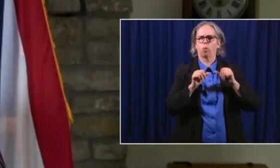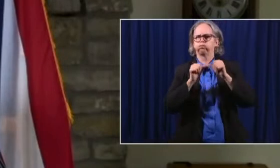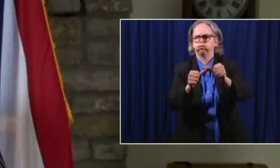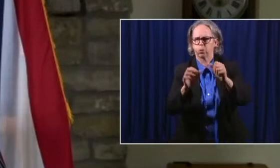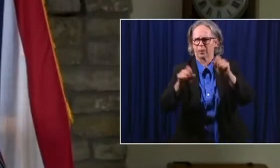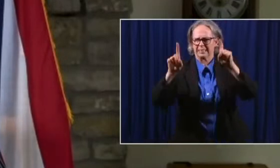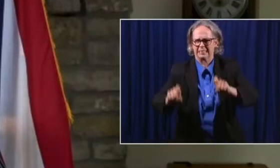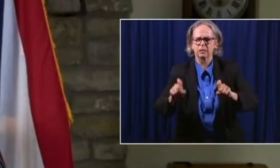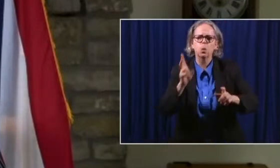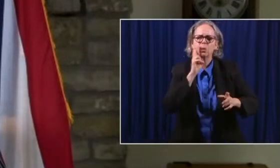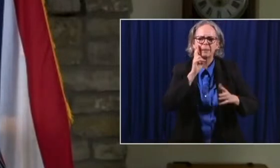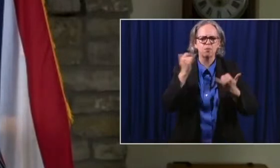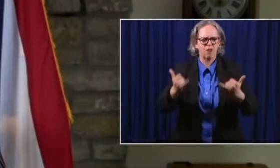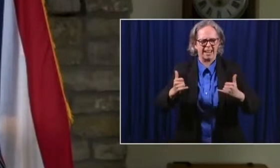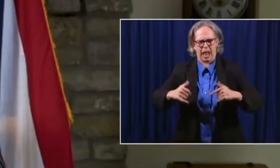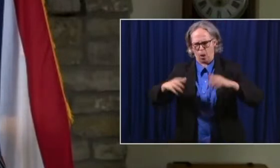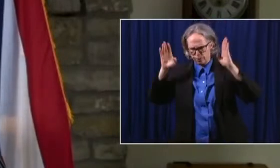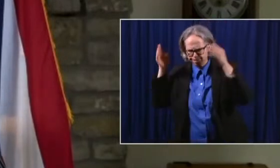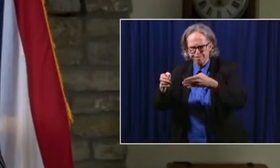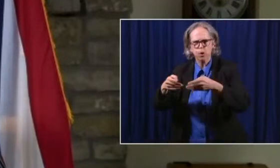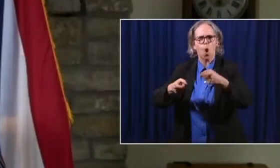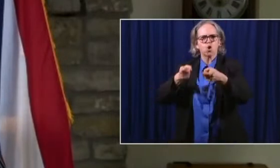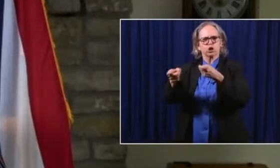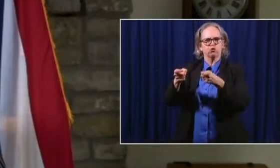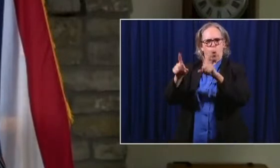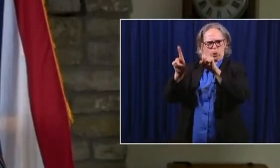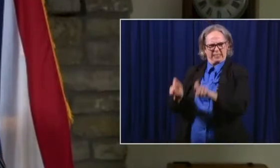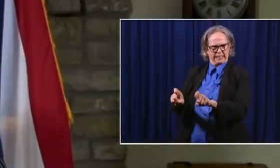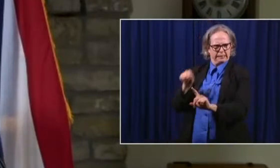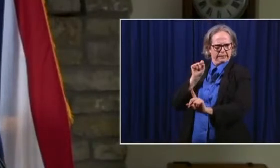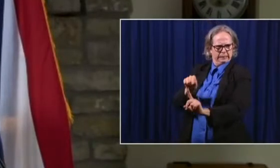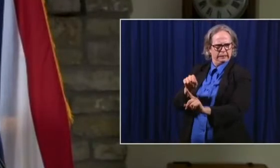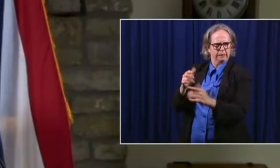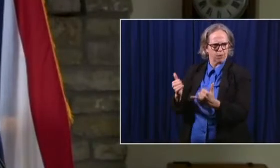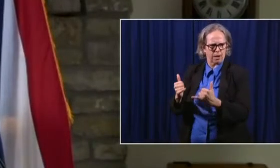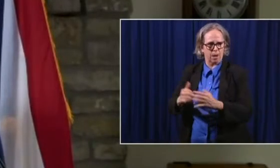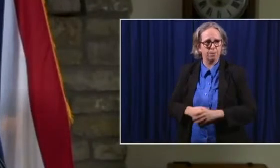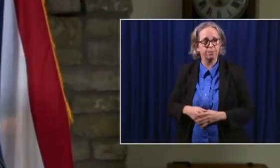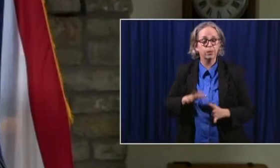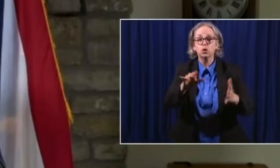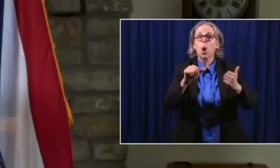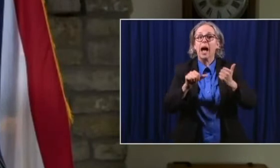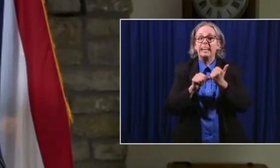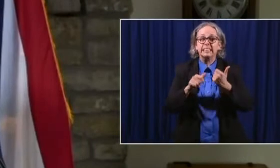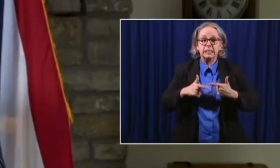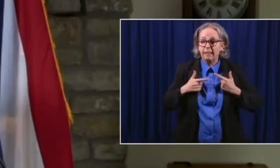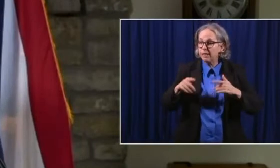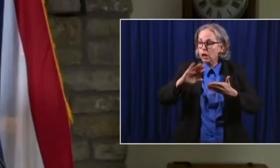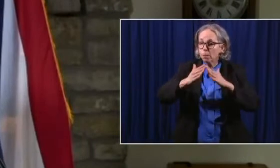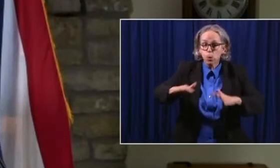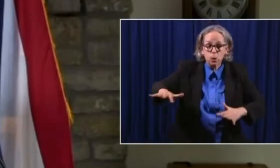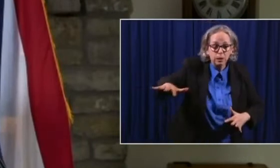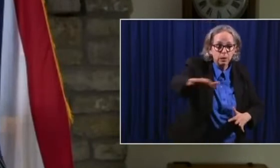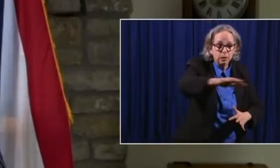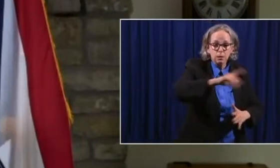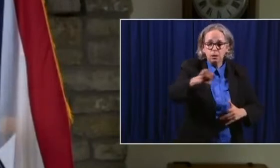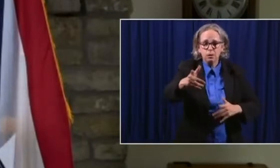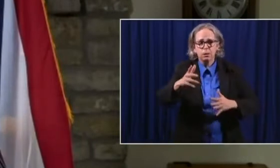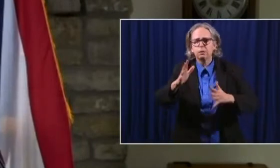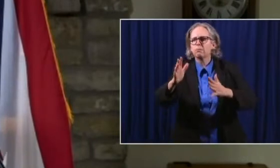living facilities. I want to thank our partners in the assisted living community and the local health departments for working with us on